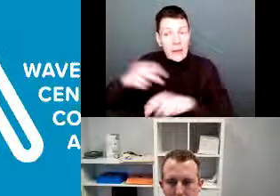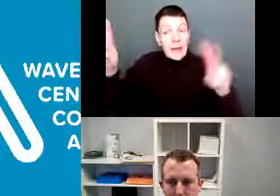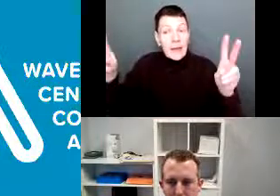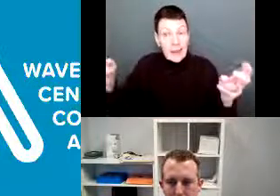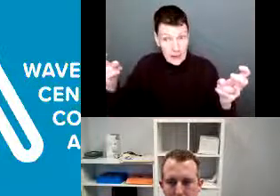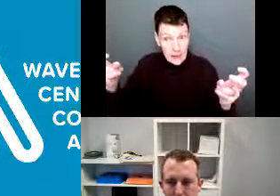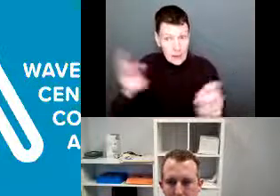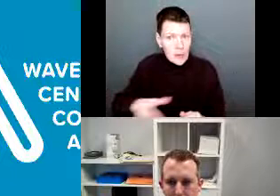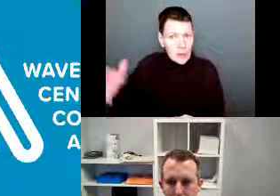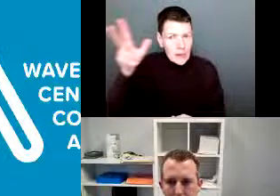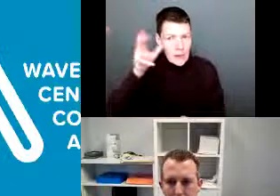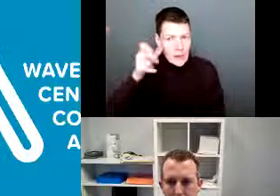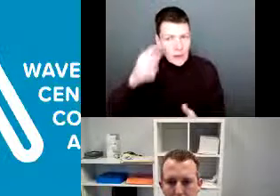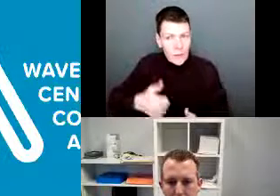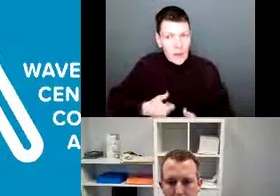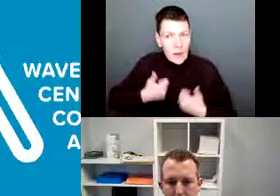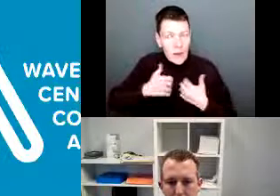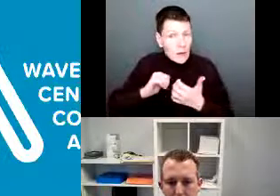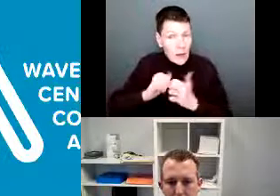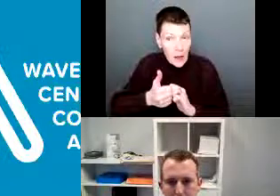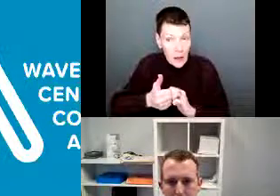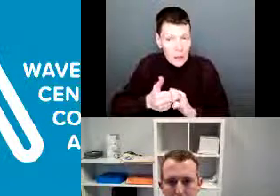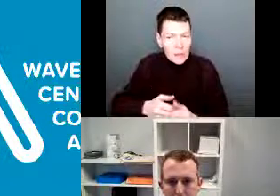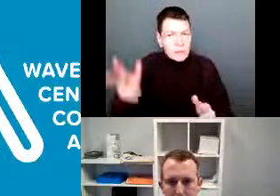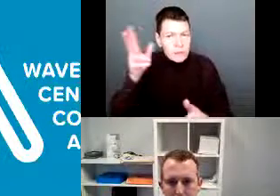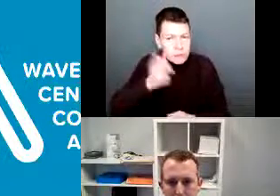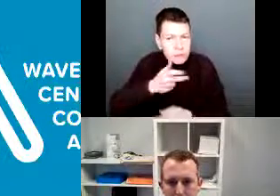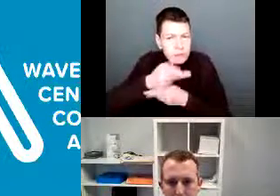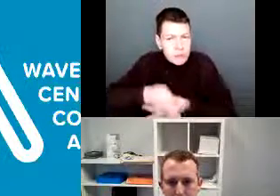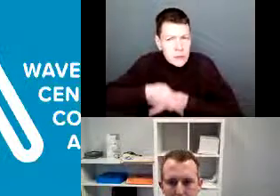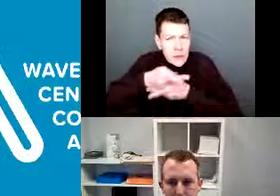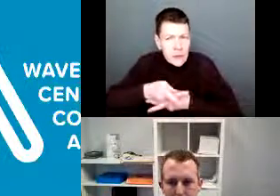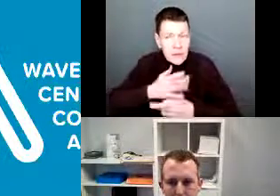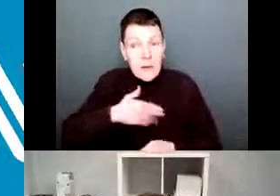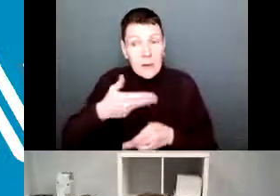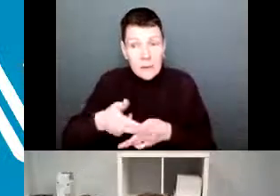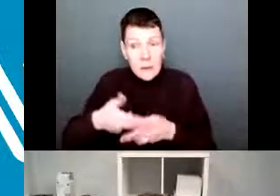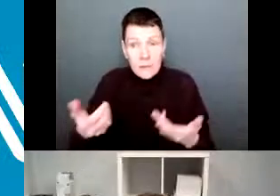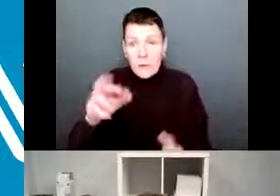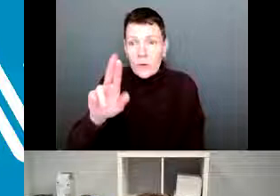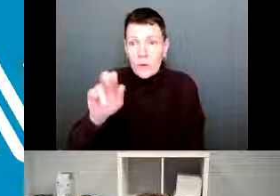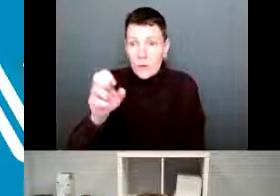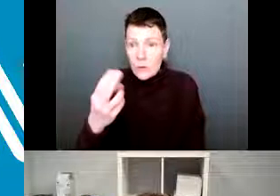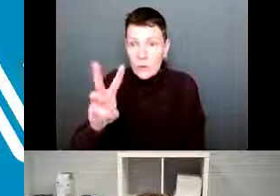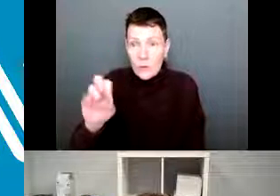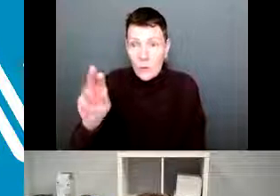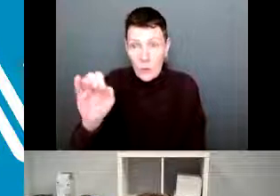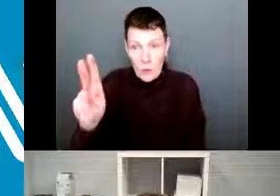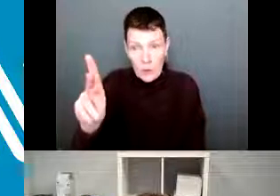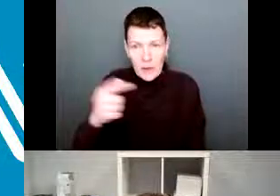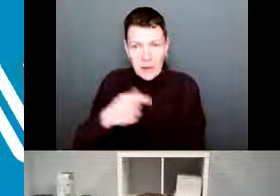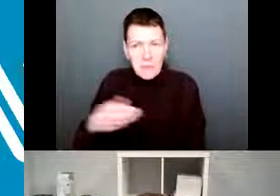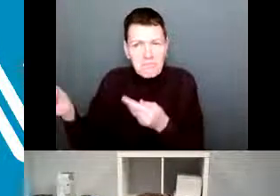Life, Listen with Care. My name is Ruth Warwick, and I will be the moderator for the